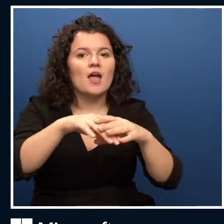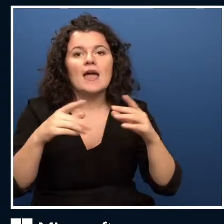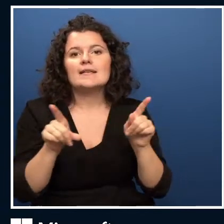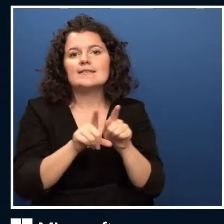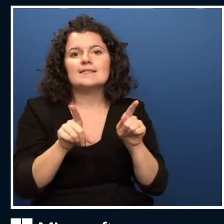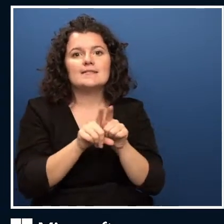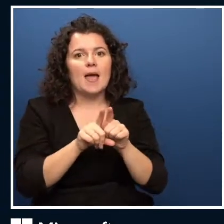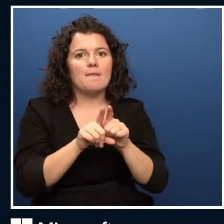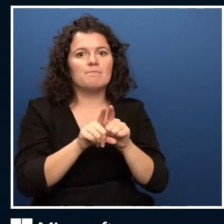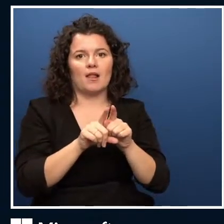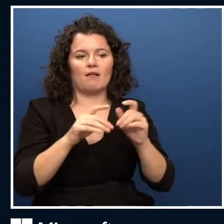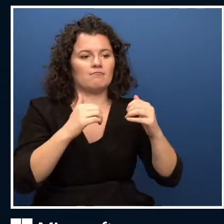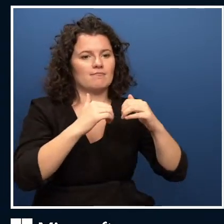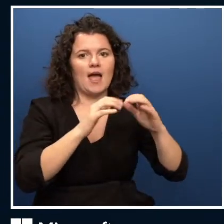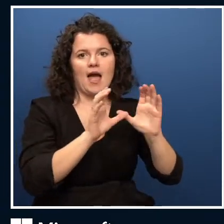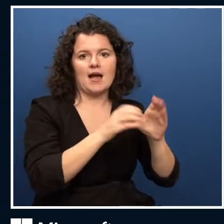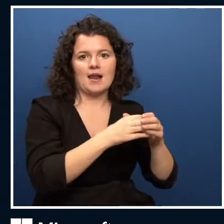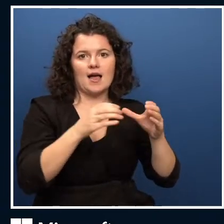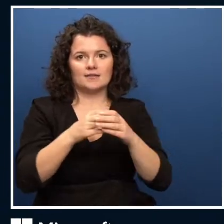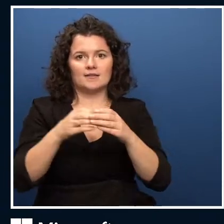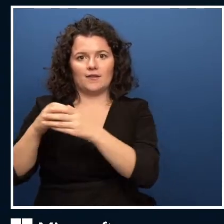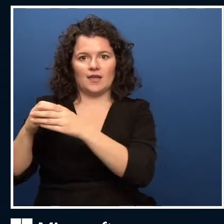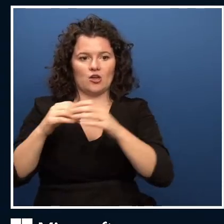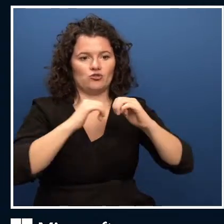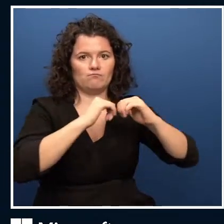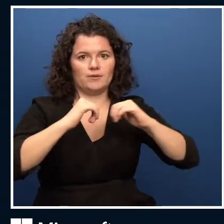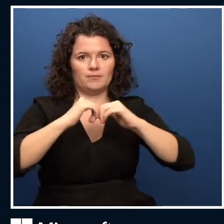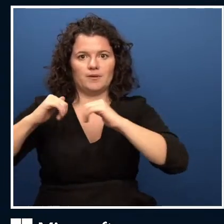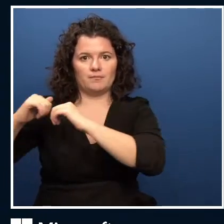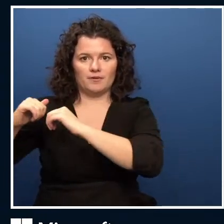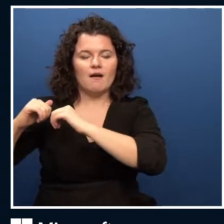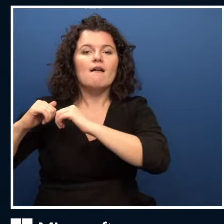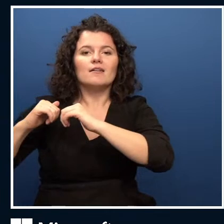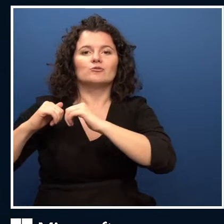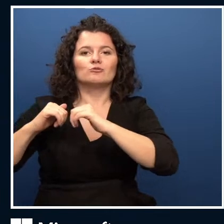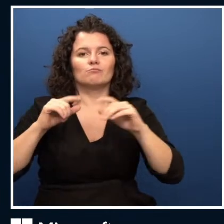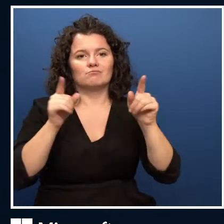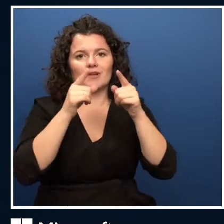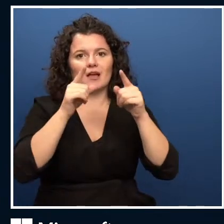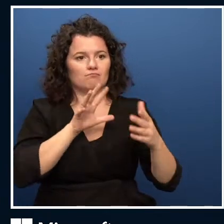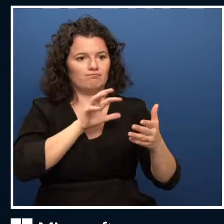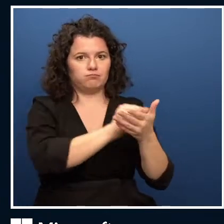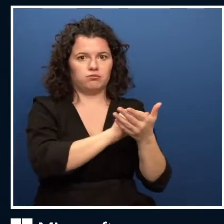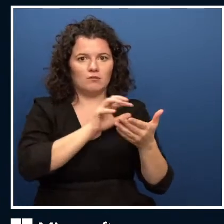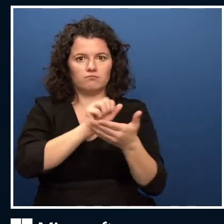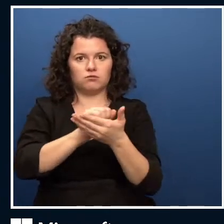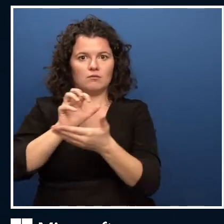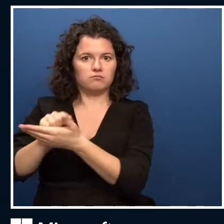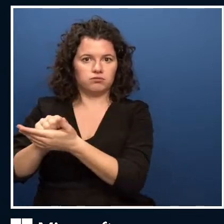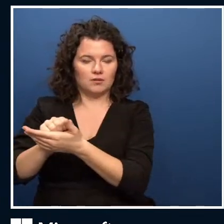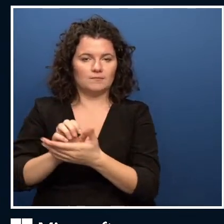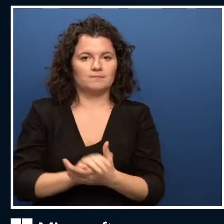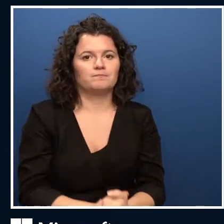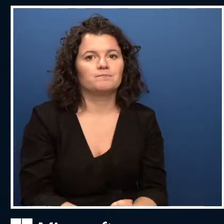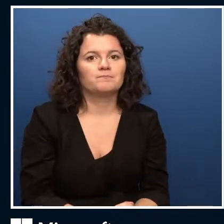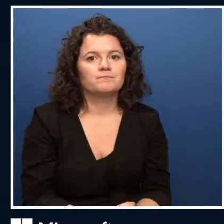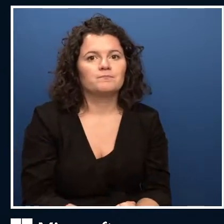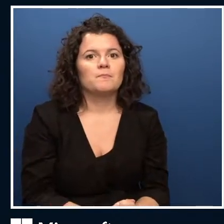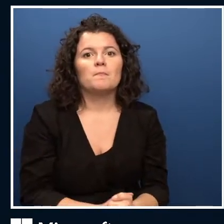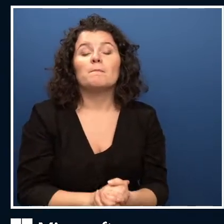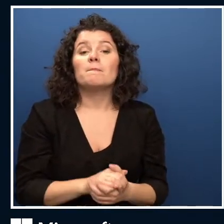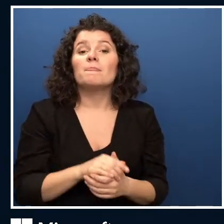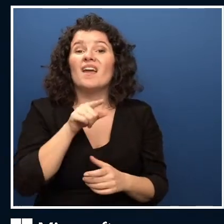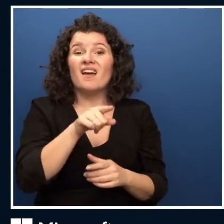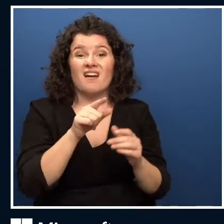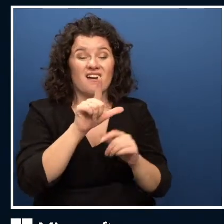like that. And hence, you can say this is has proven to be a really powerful library for